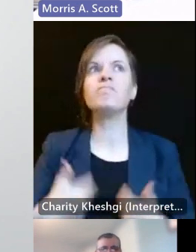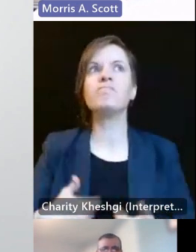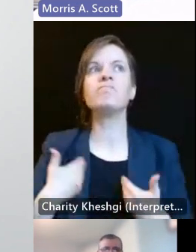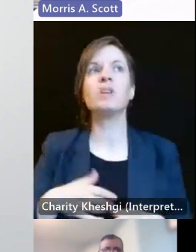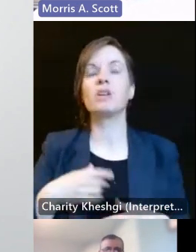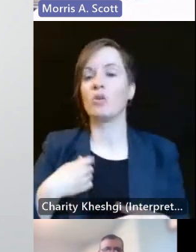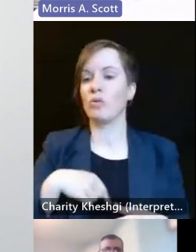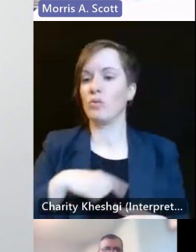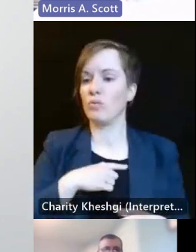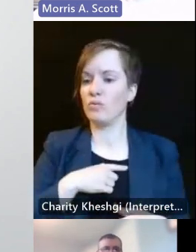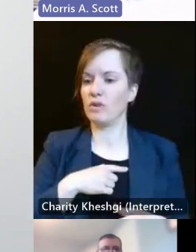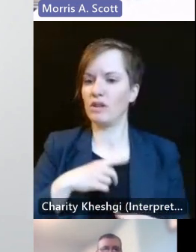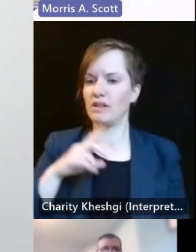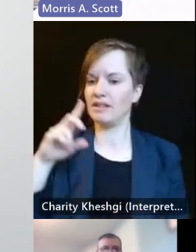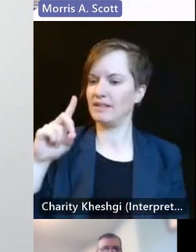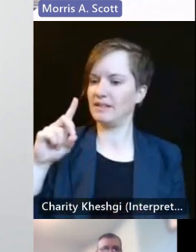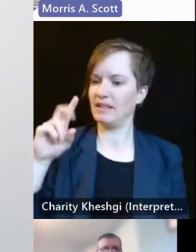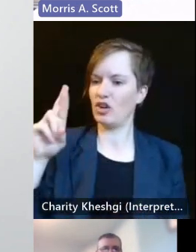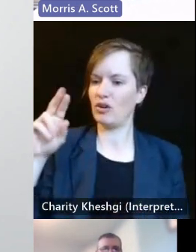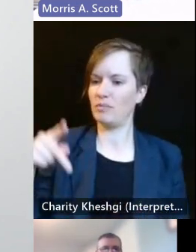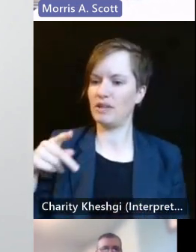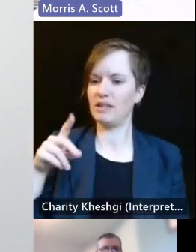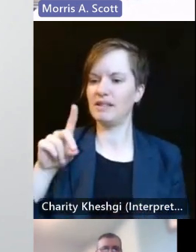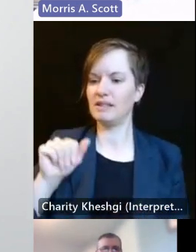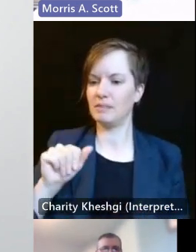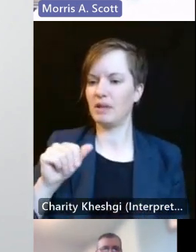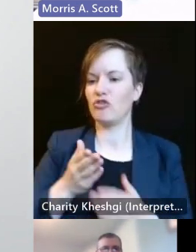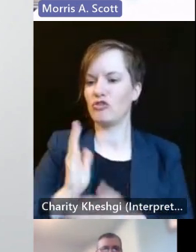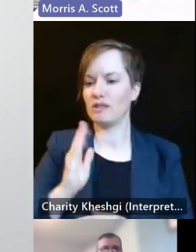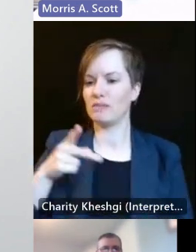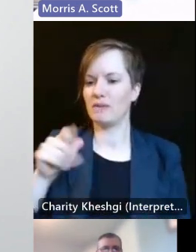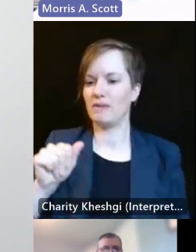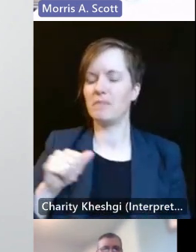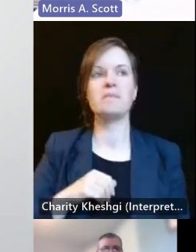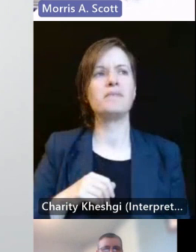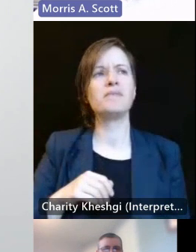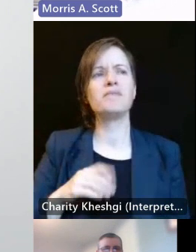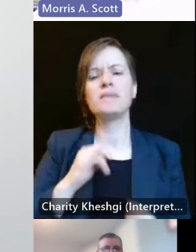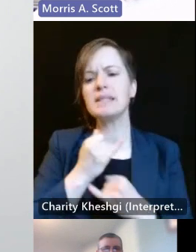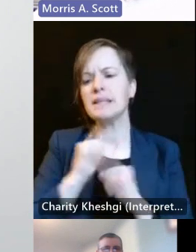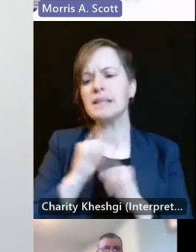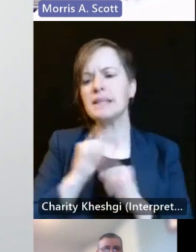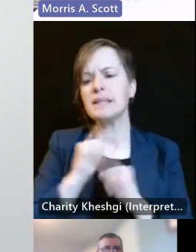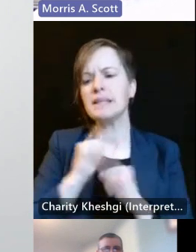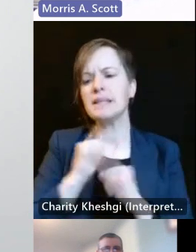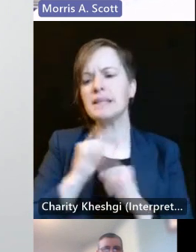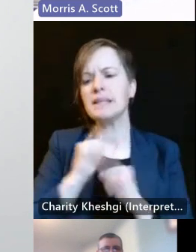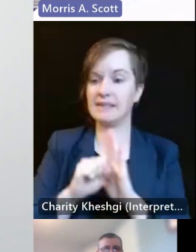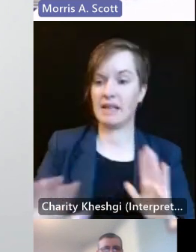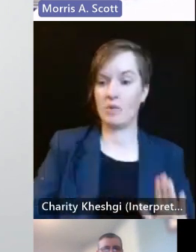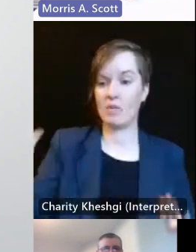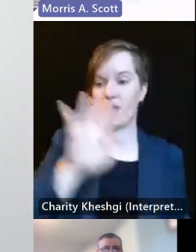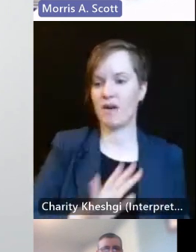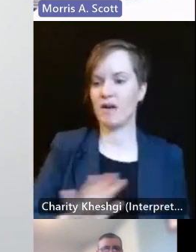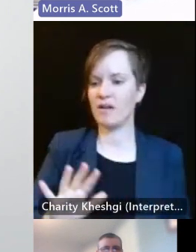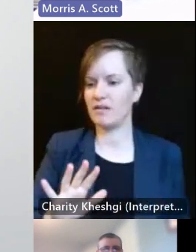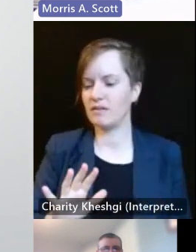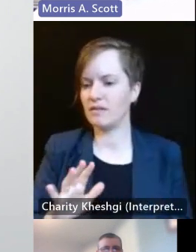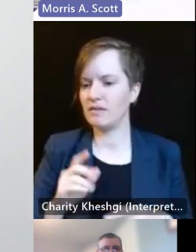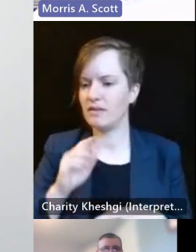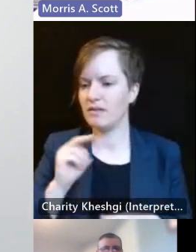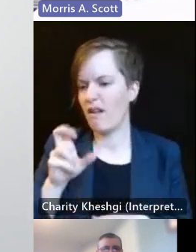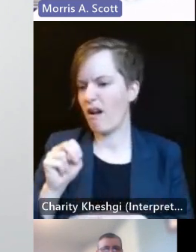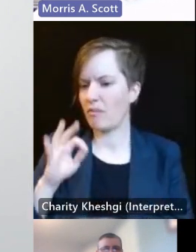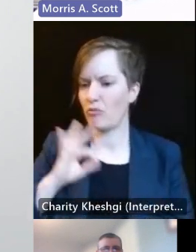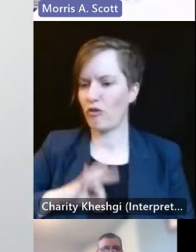Pennsylvania, or DRP, is an independent, statewide, nonprofit corporation designated